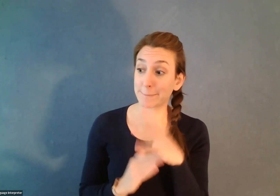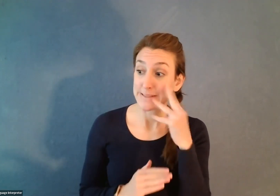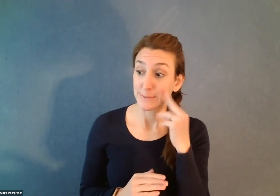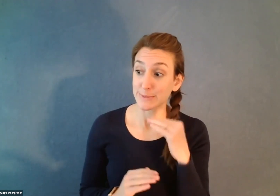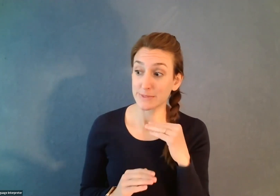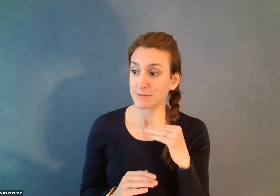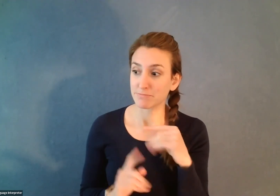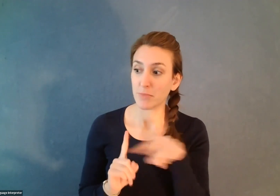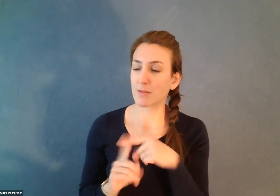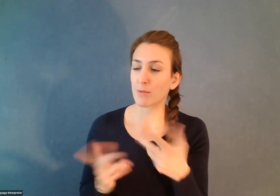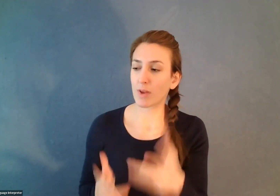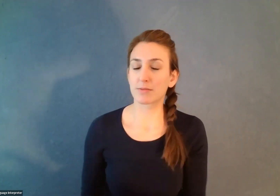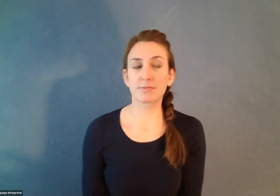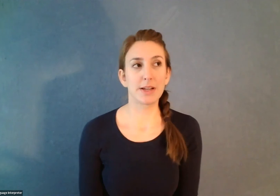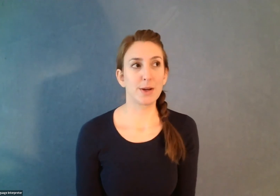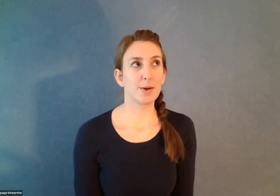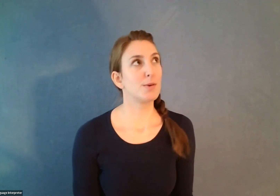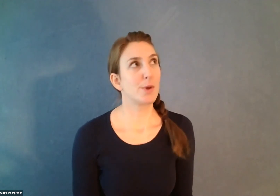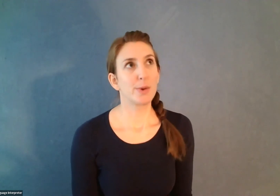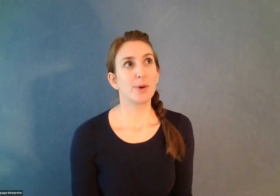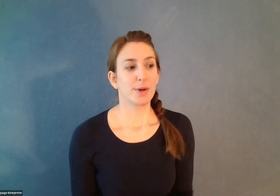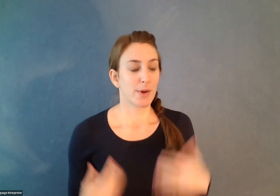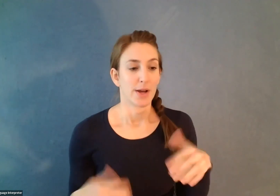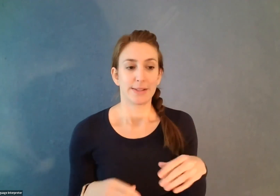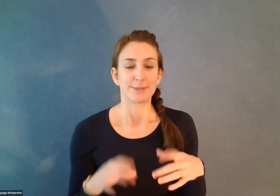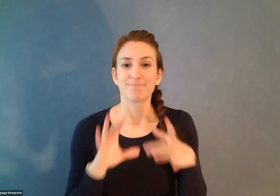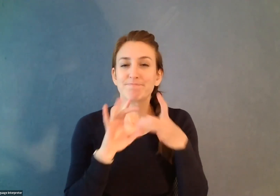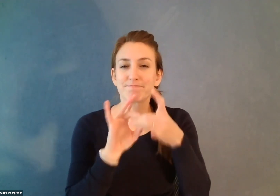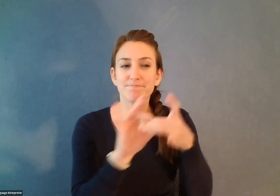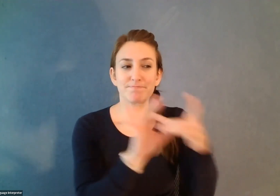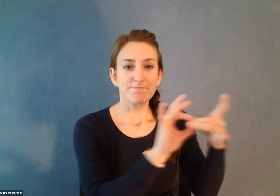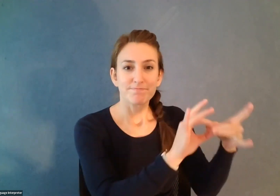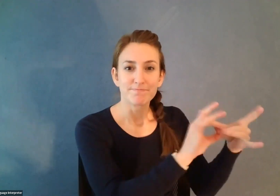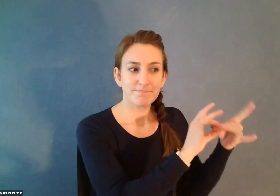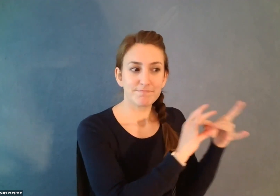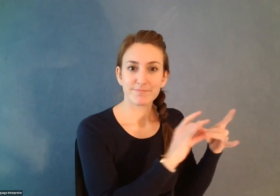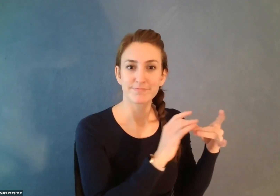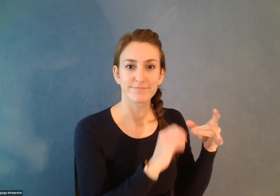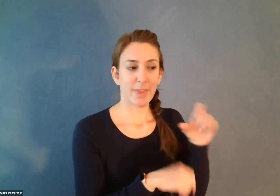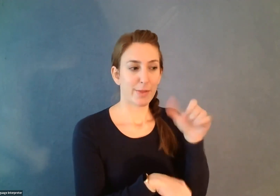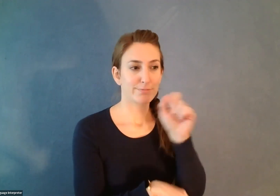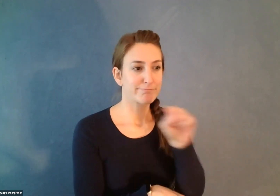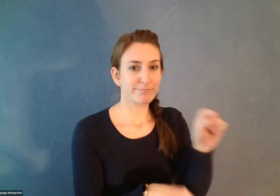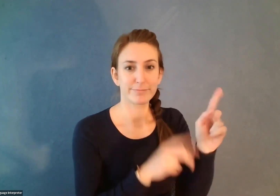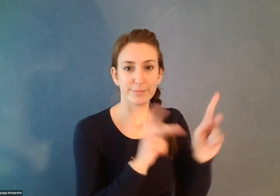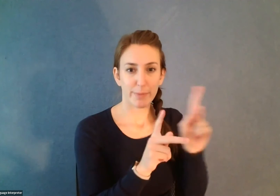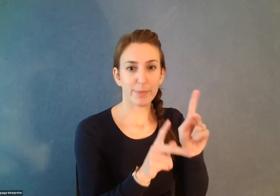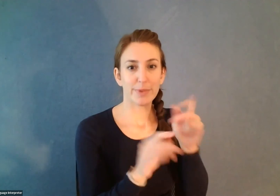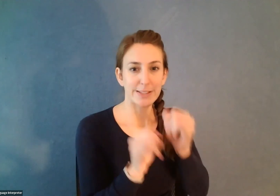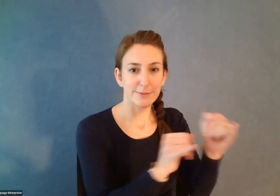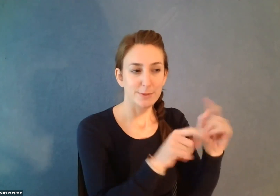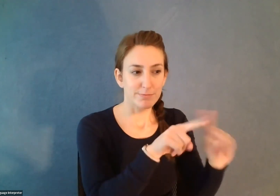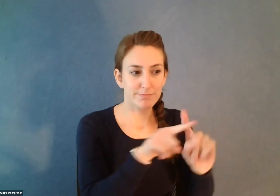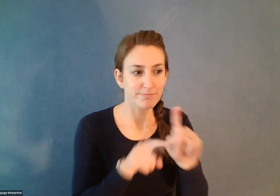and getting involved, how the classes, American 11 and the counseling and all the classes, it